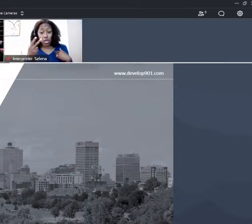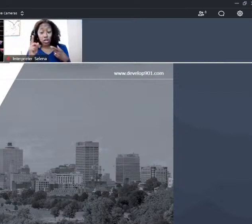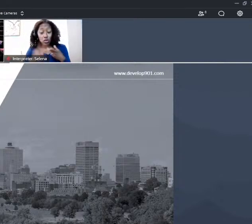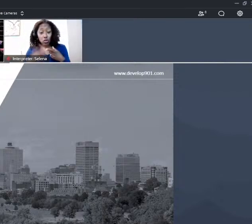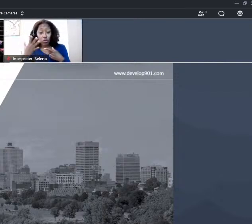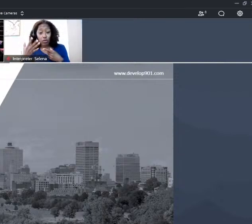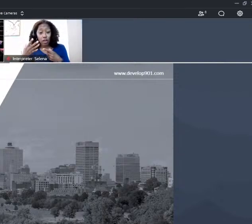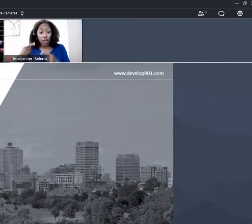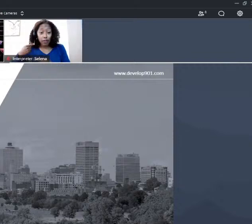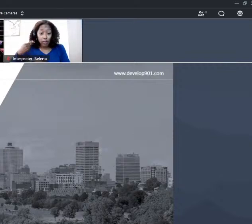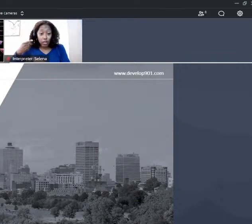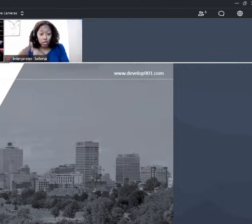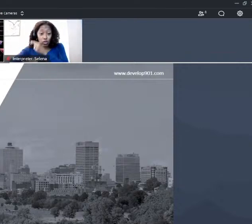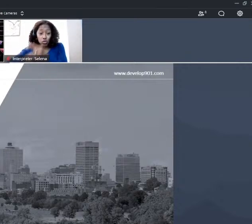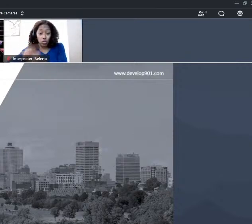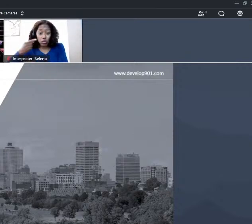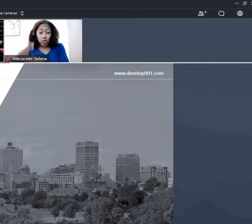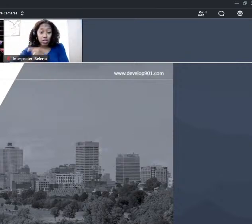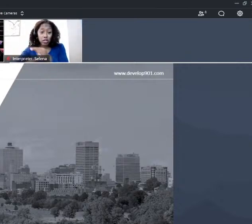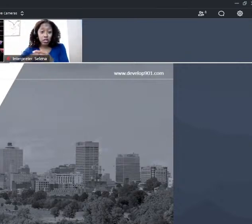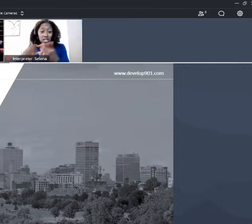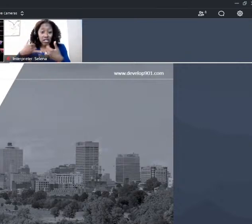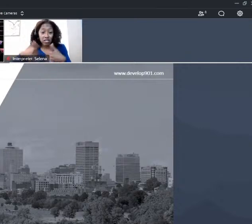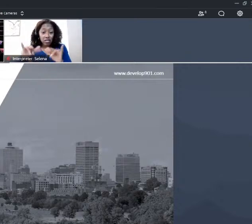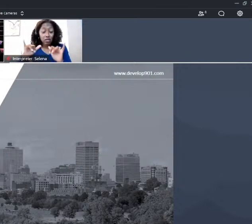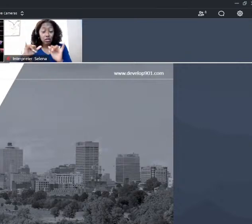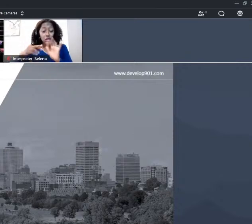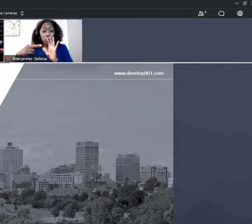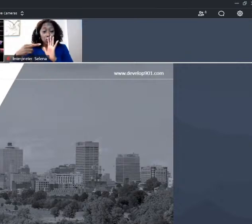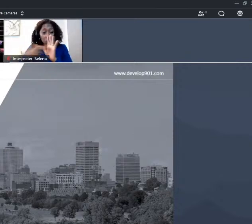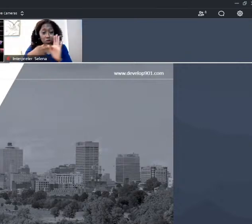that are still represented on the street.